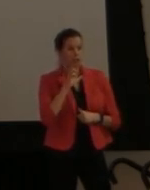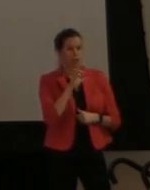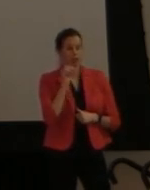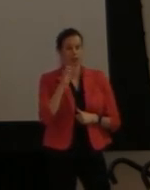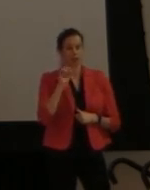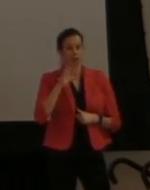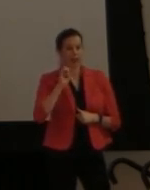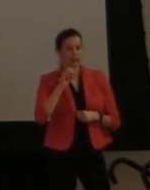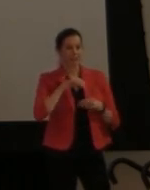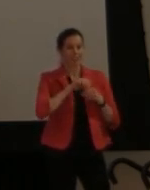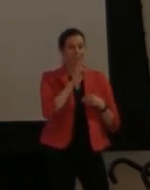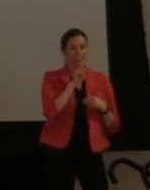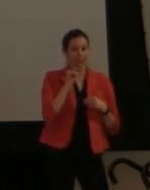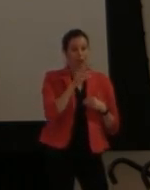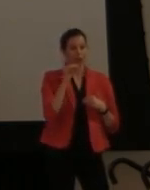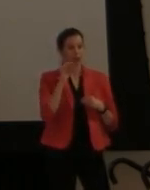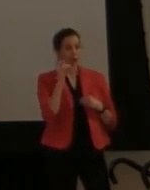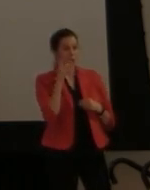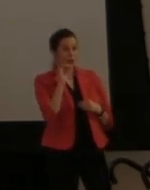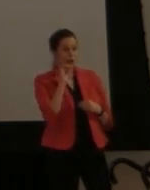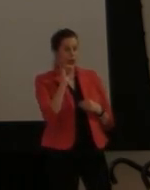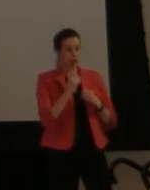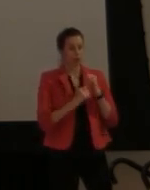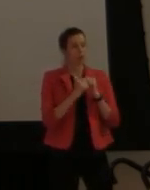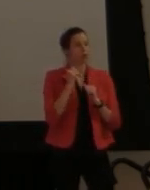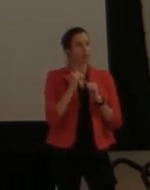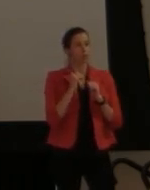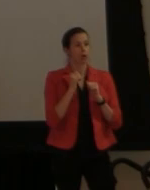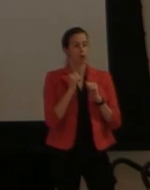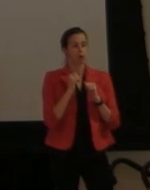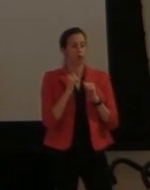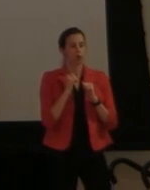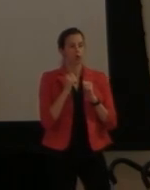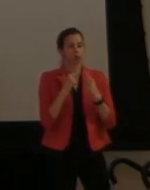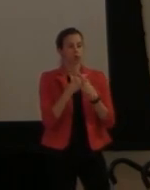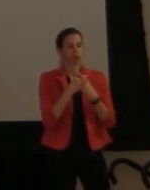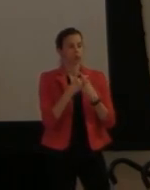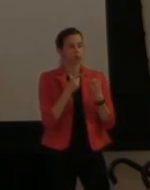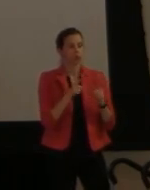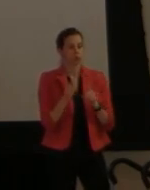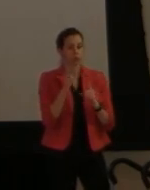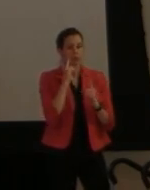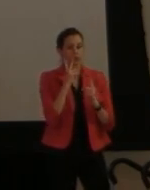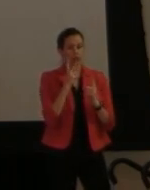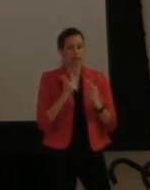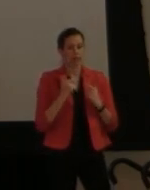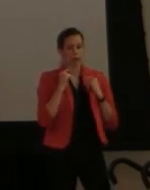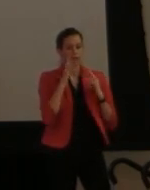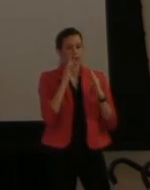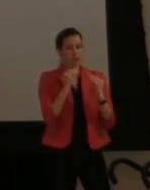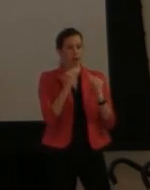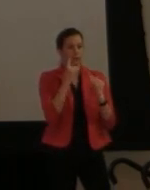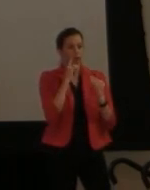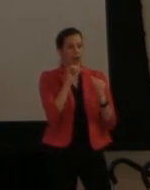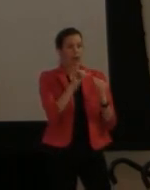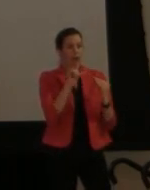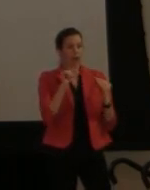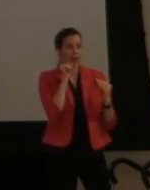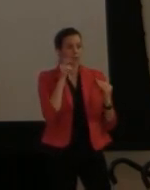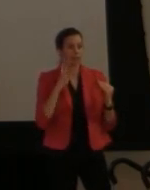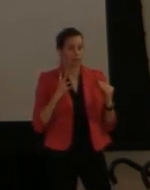and Ohio. And the most variability occurs here when we look at the life expectancy for African American